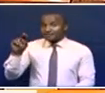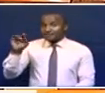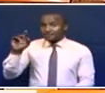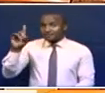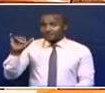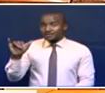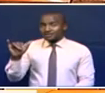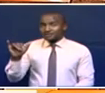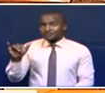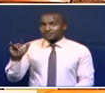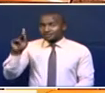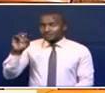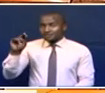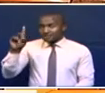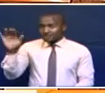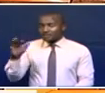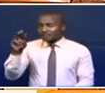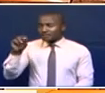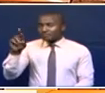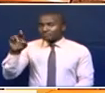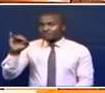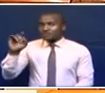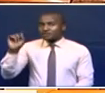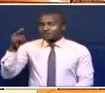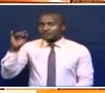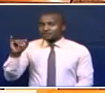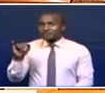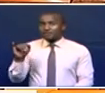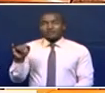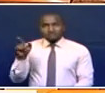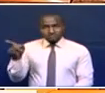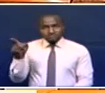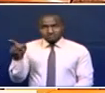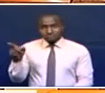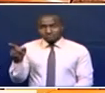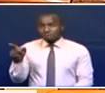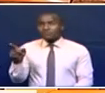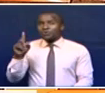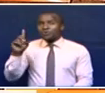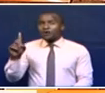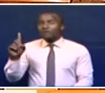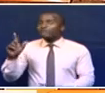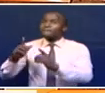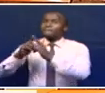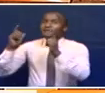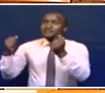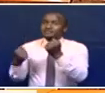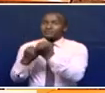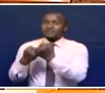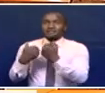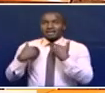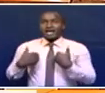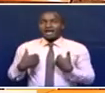today, his name? Yeah, Kennedy Muridhi. He's actually, Kennedy Muridhi is one of the biggest supporters I have.